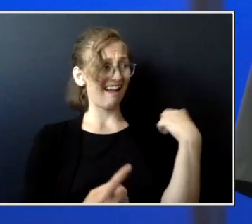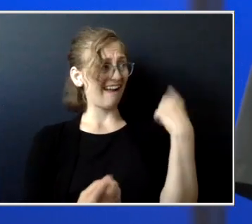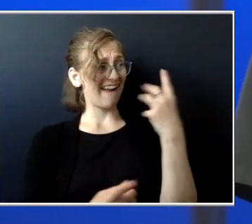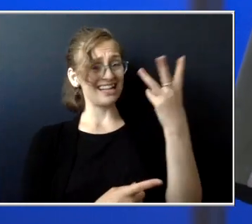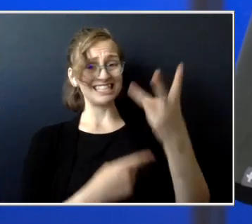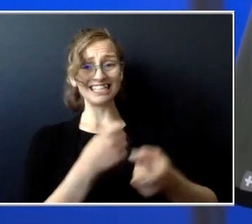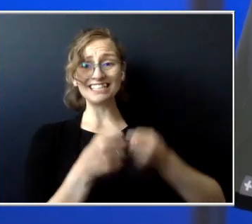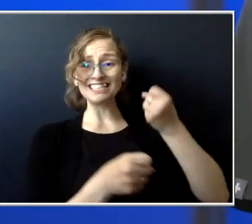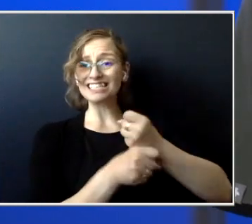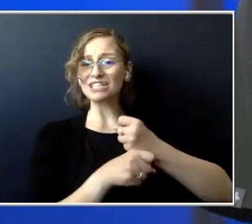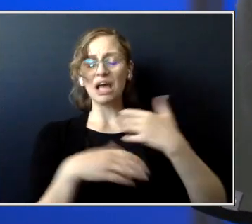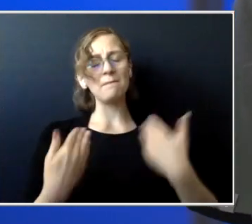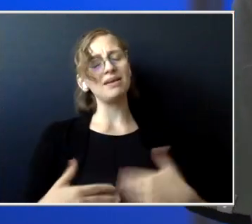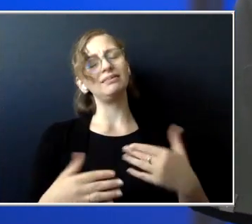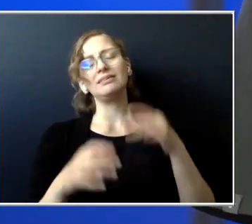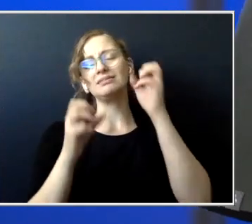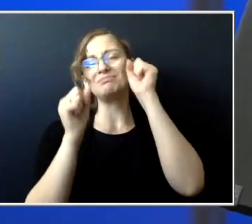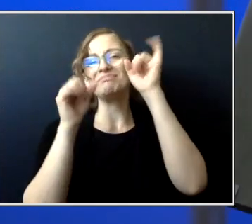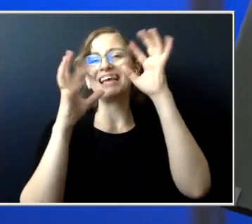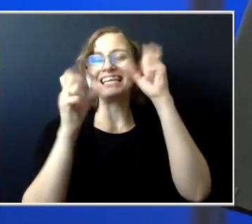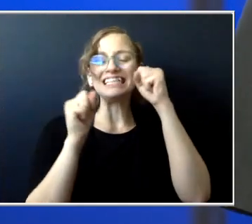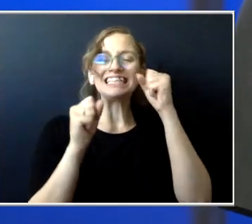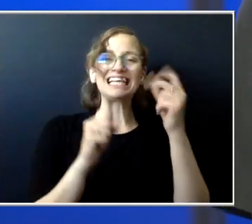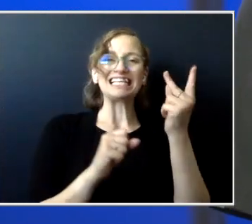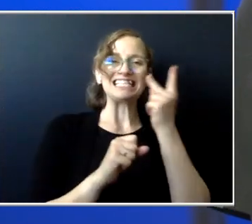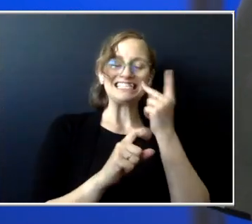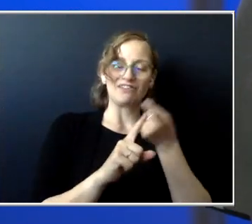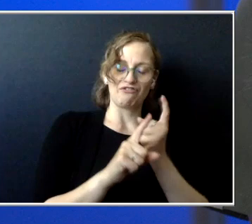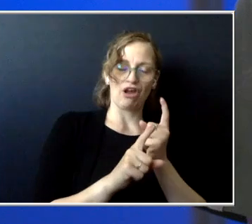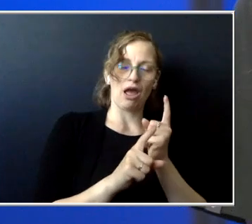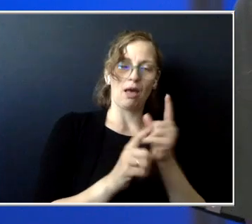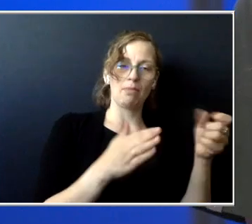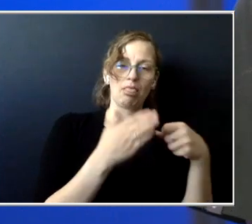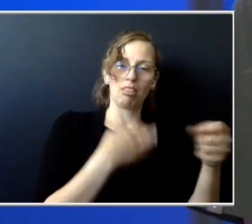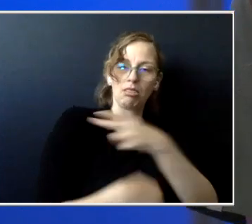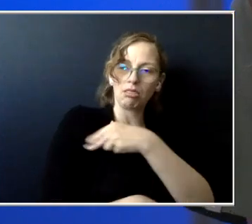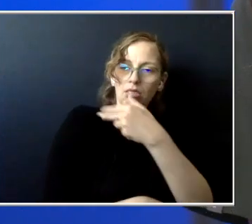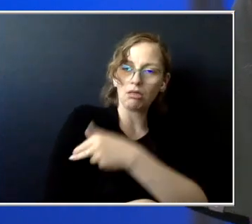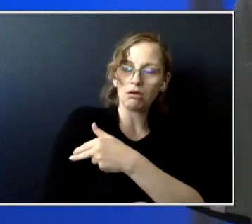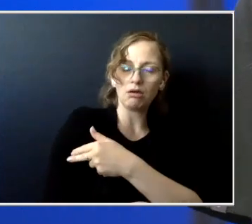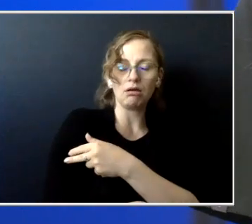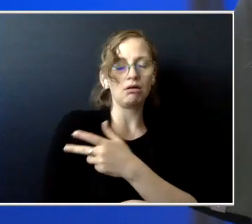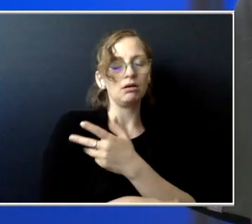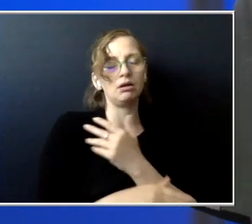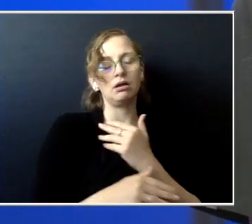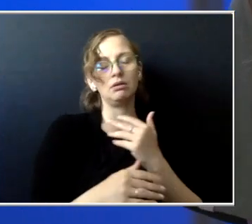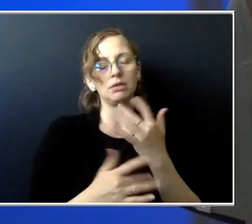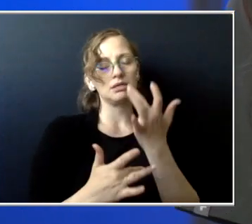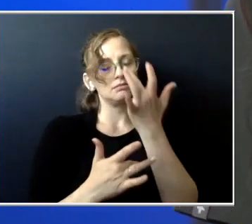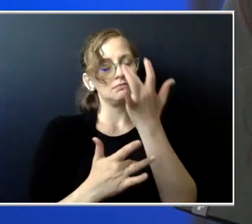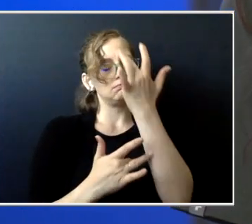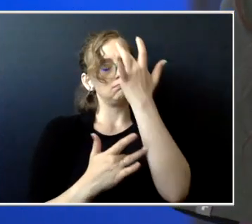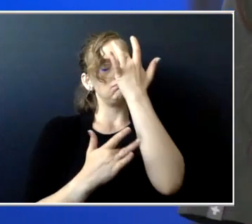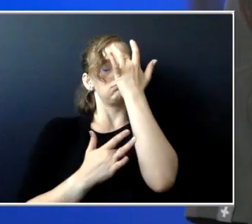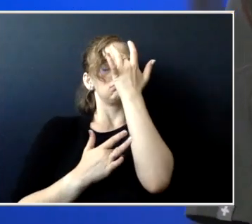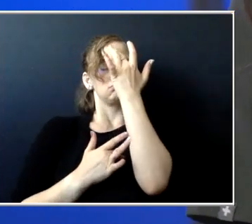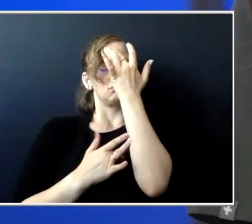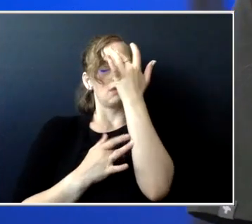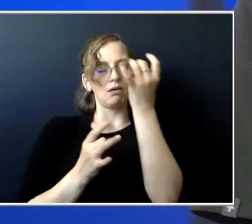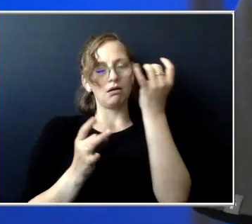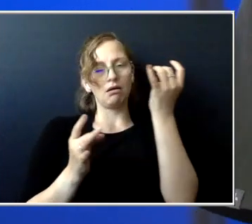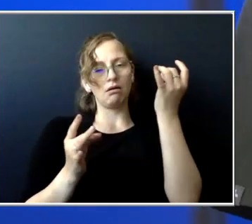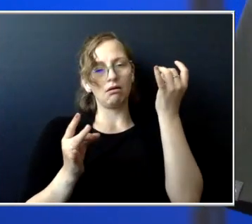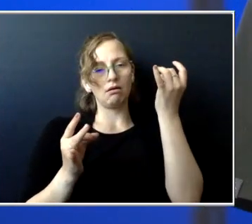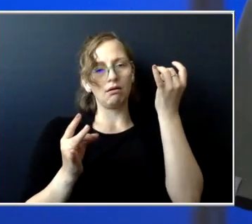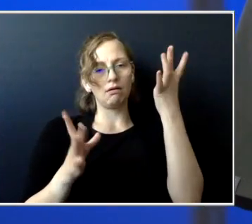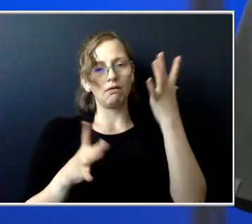them from the inpatient side, or even before, and being so sick, and then now just going